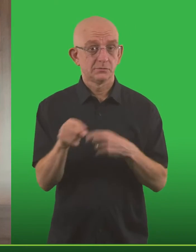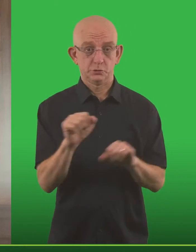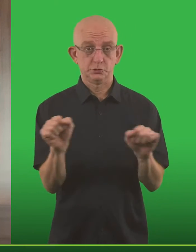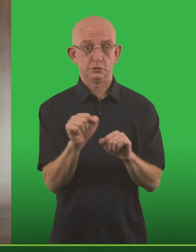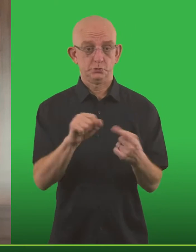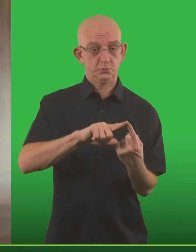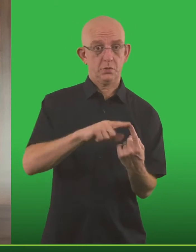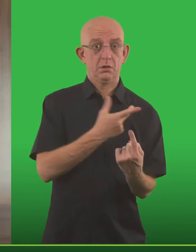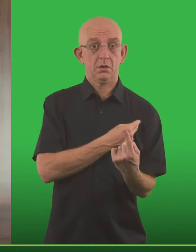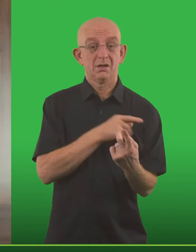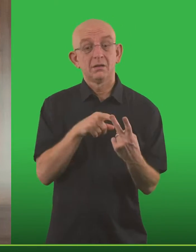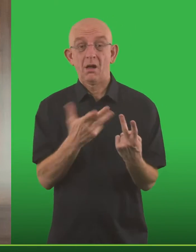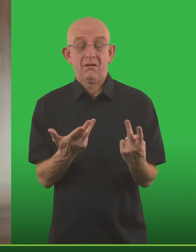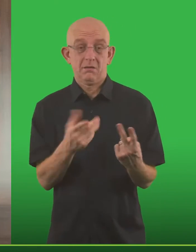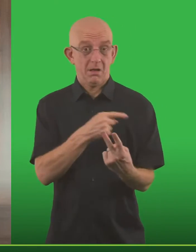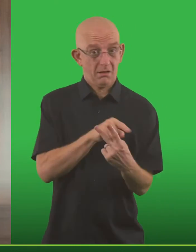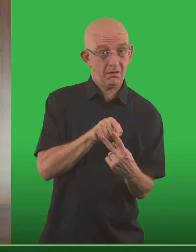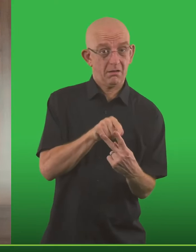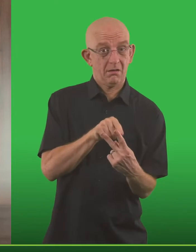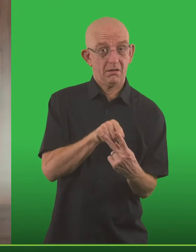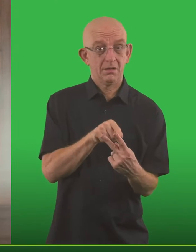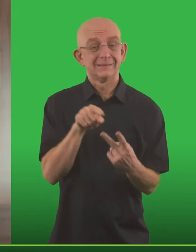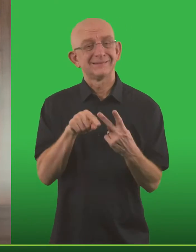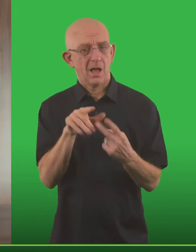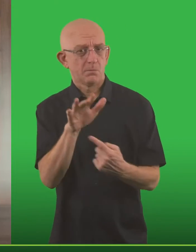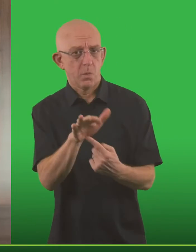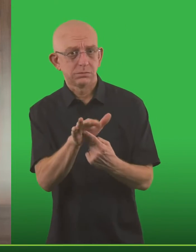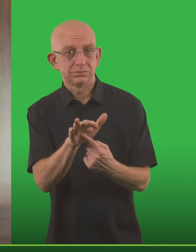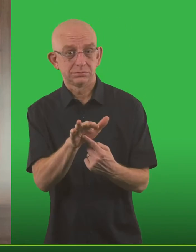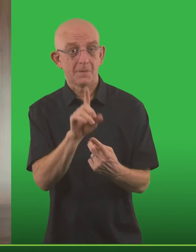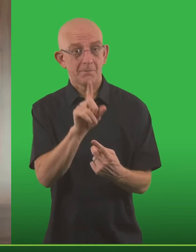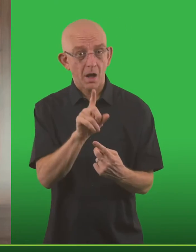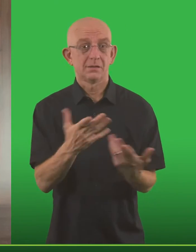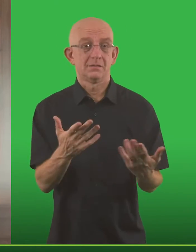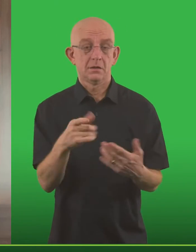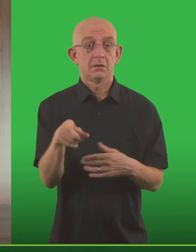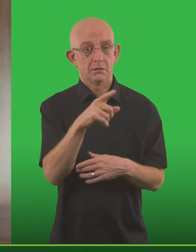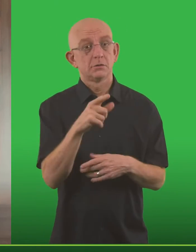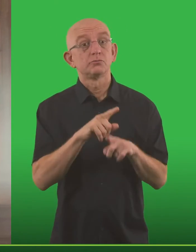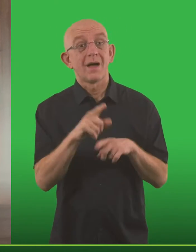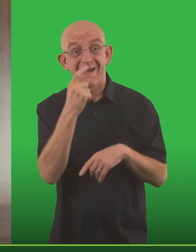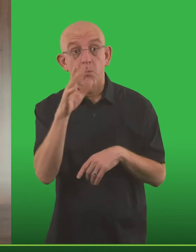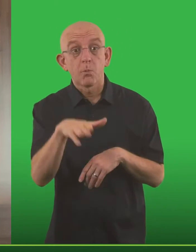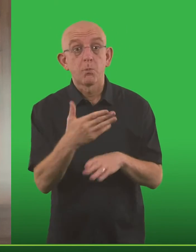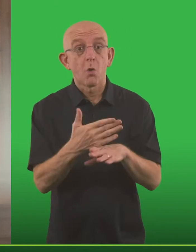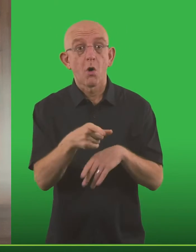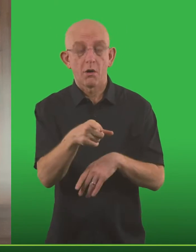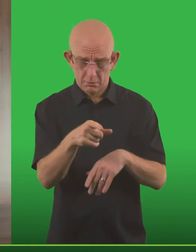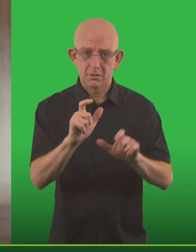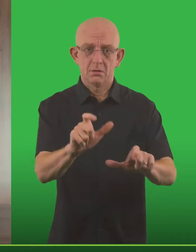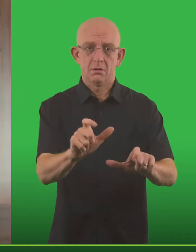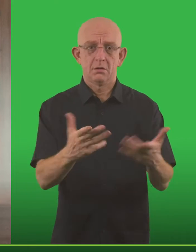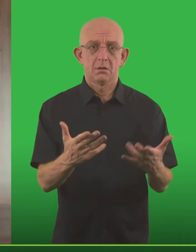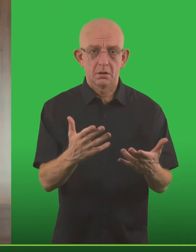of thousands of people who haven't had dose one, never mind dose two yet. The second dose also matters. Continue to work from home if you can,